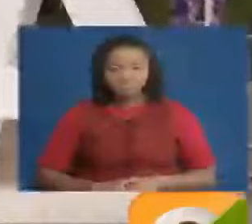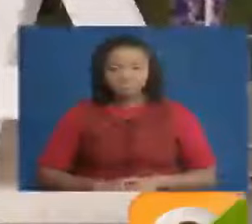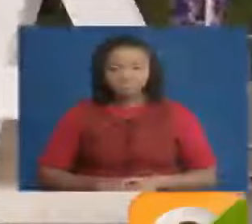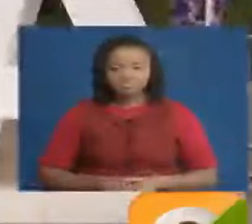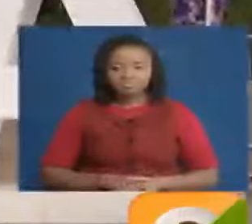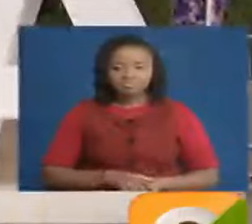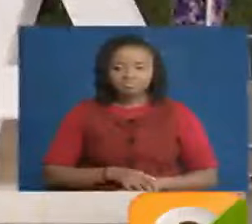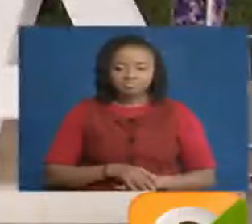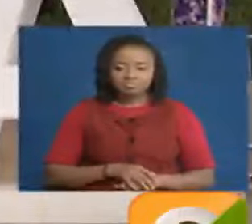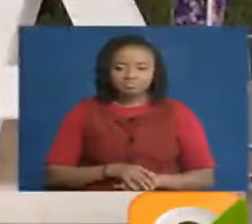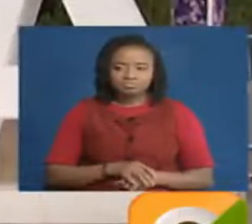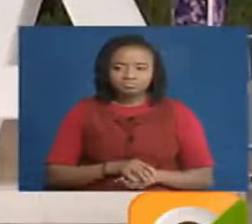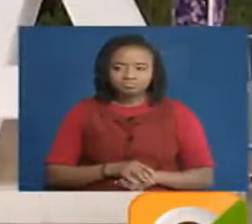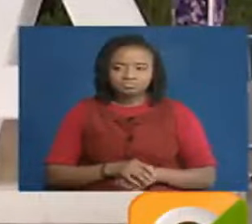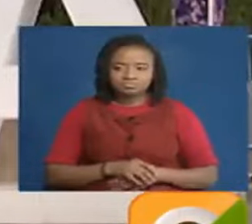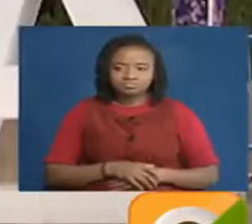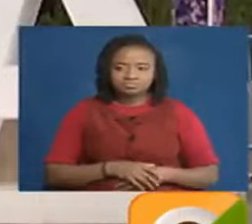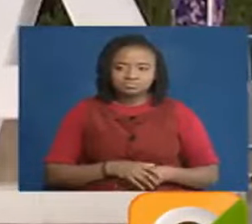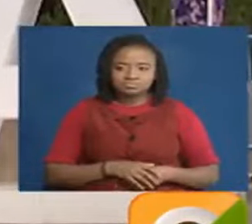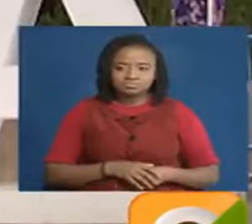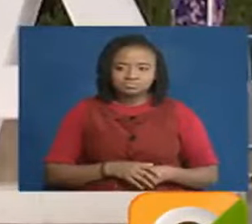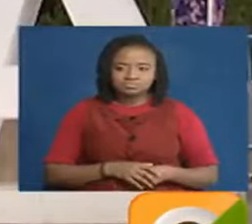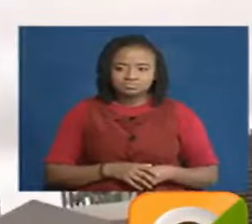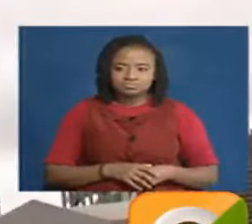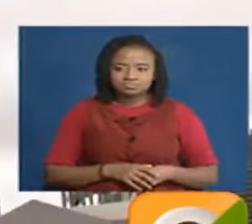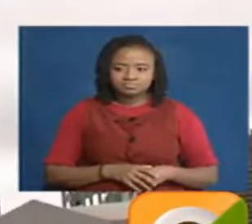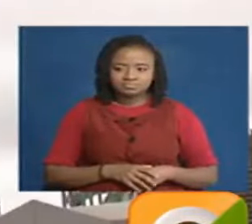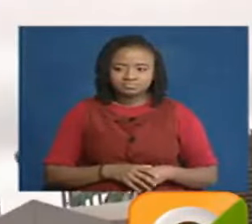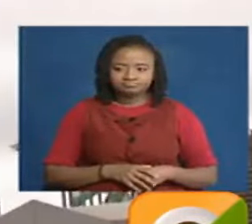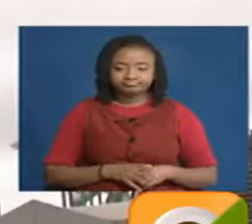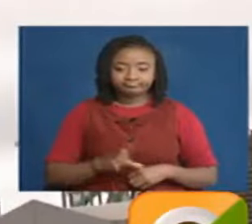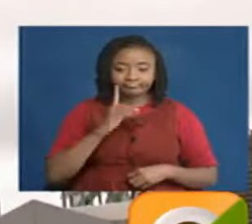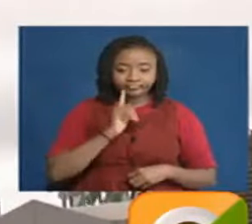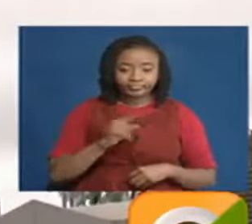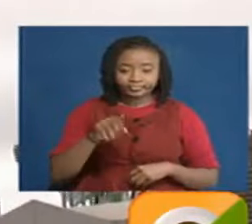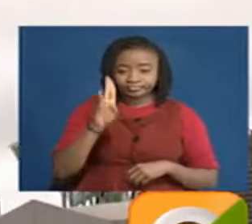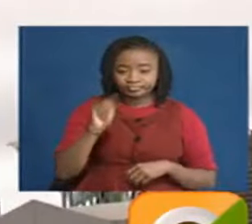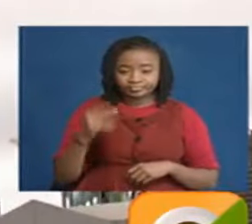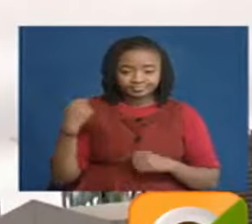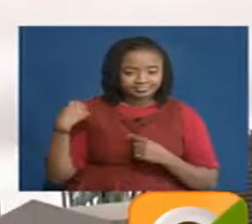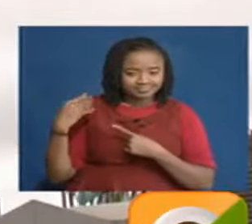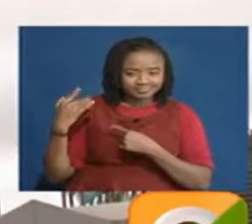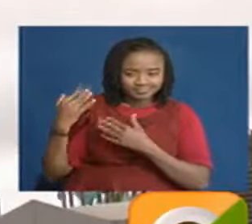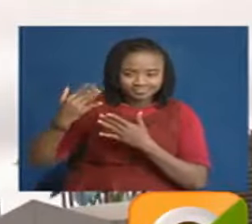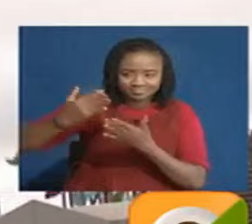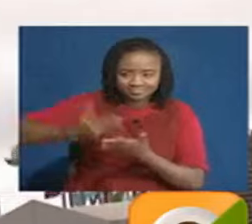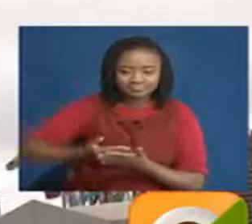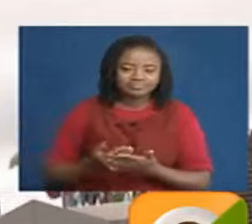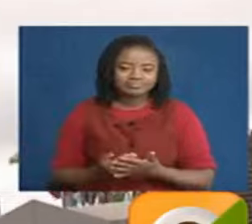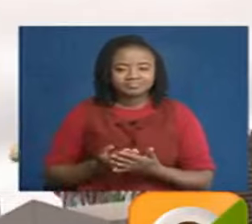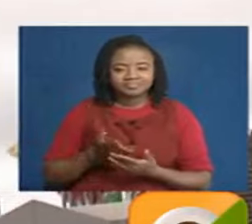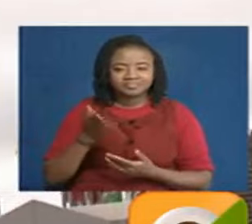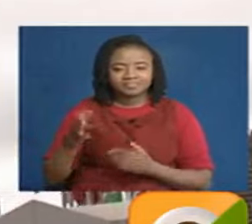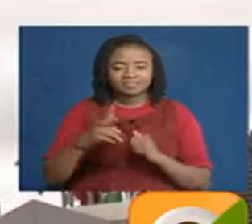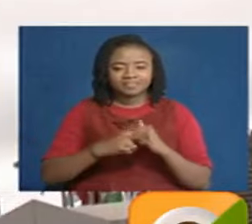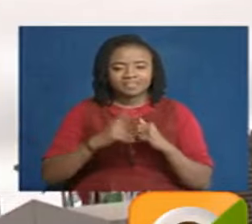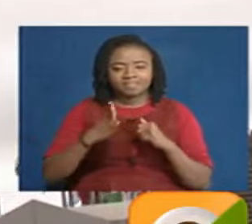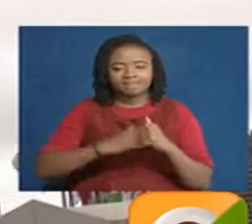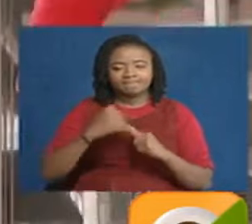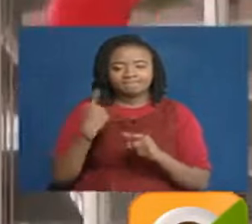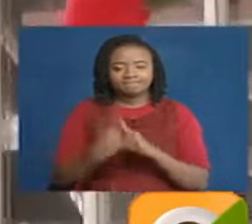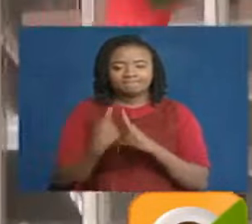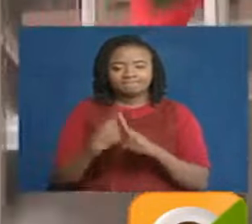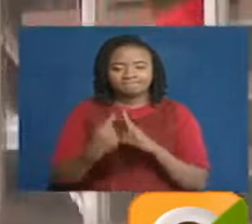A behemoth of an institution, the United Nations has been around for just about 79